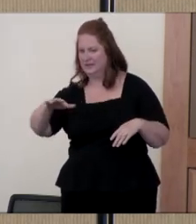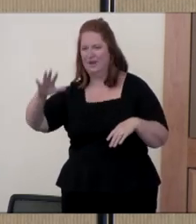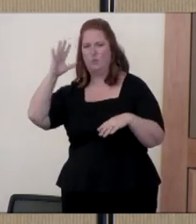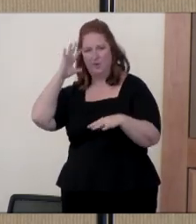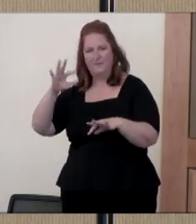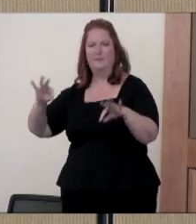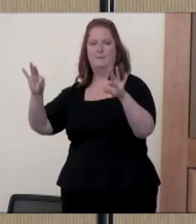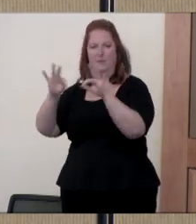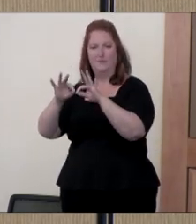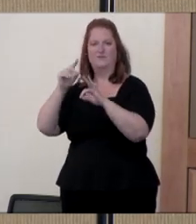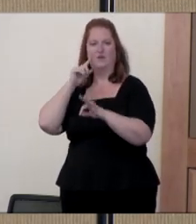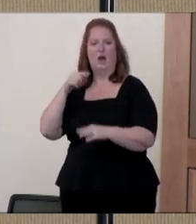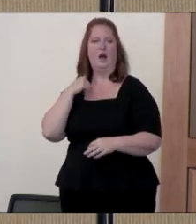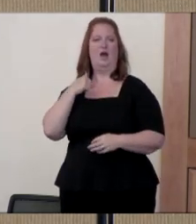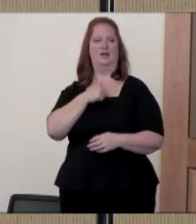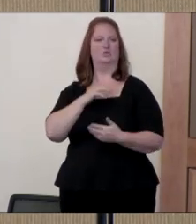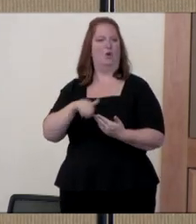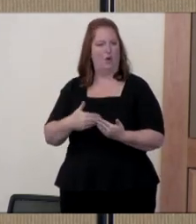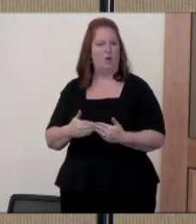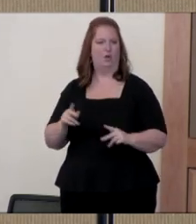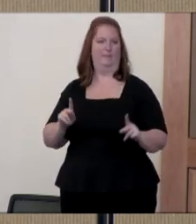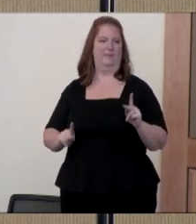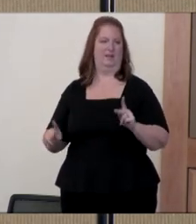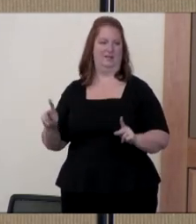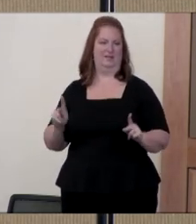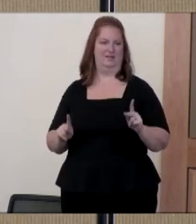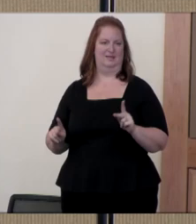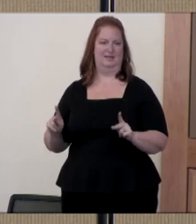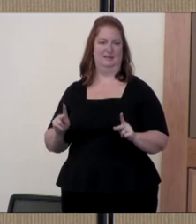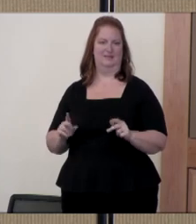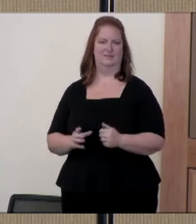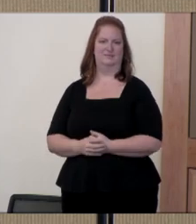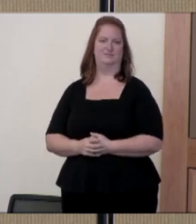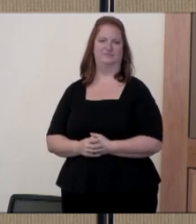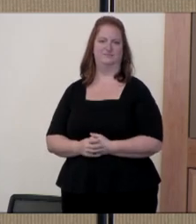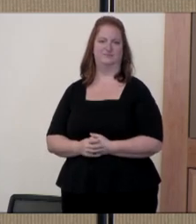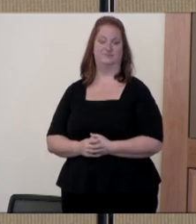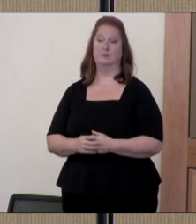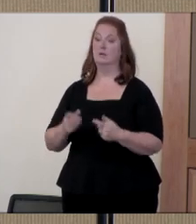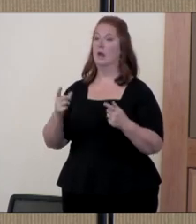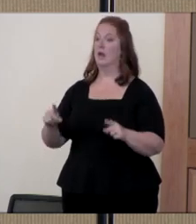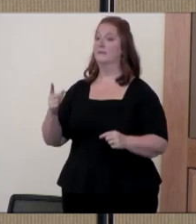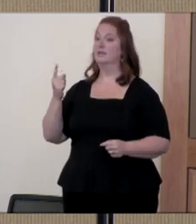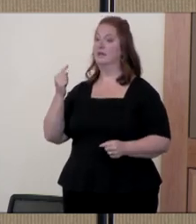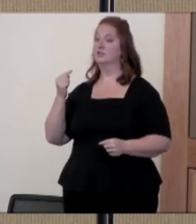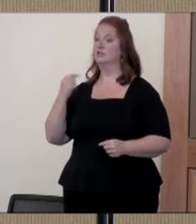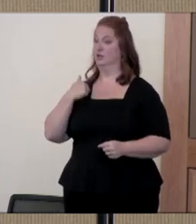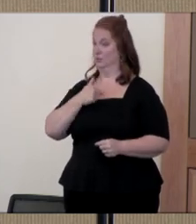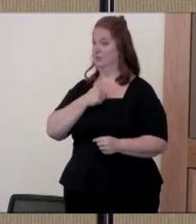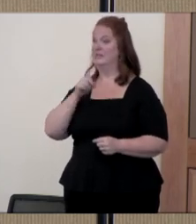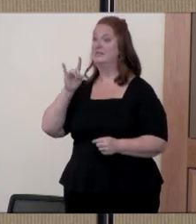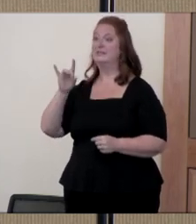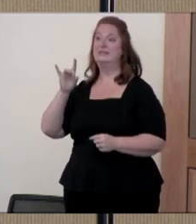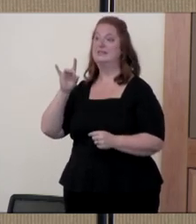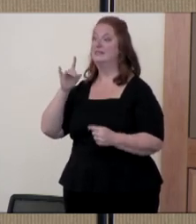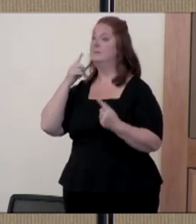matter to all of us as human beings. And last year, we reached our goal